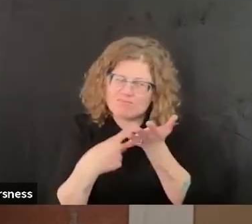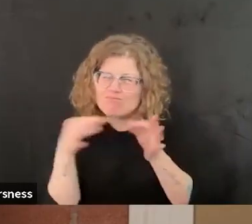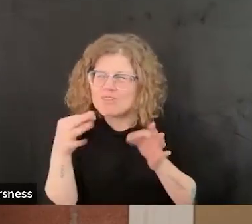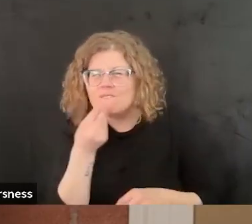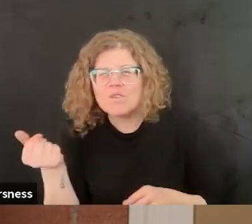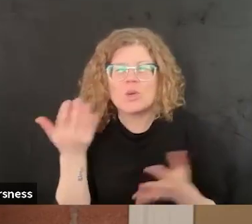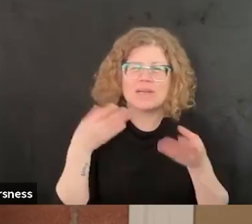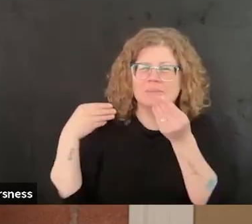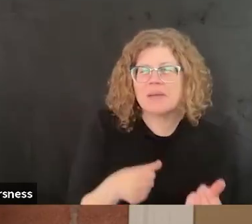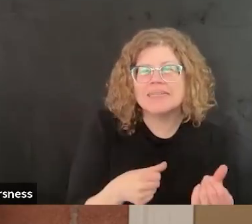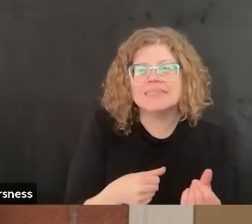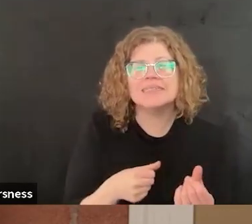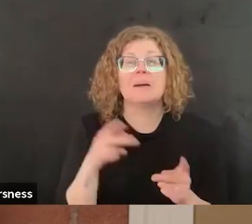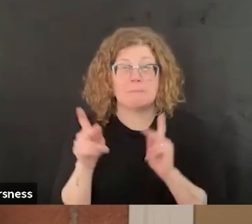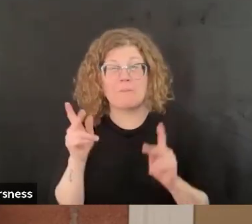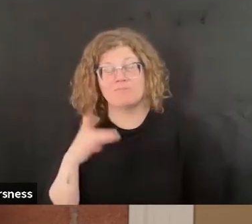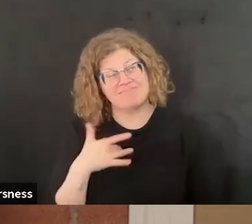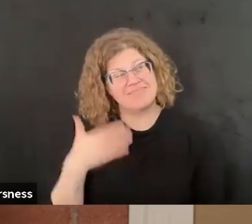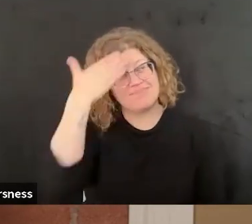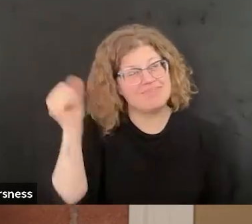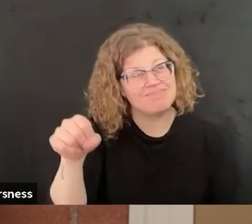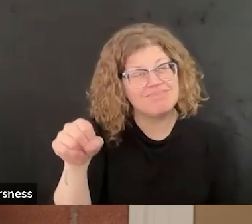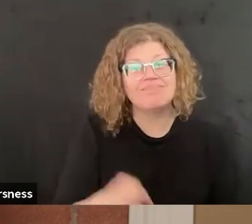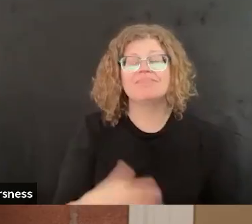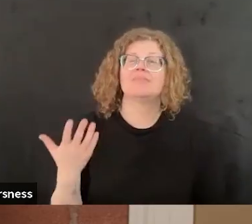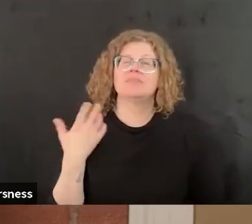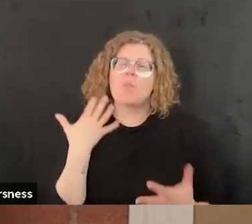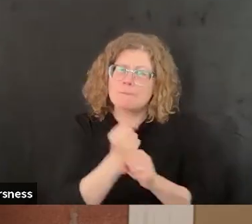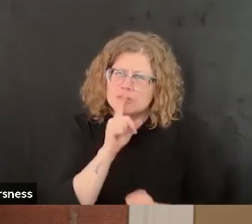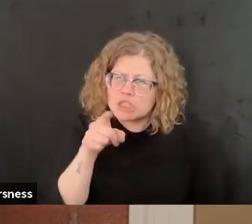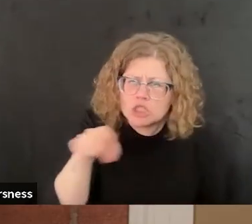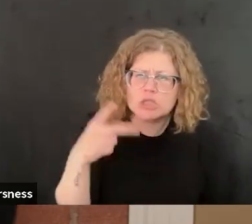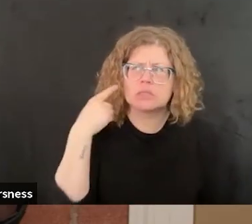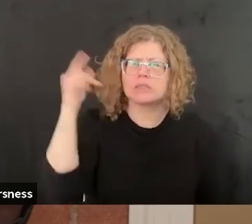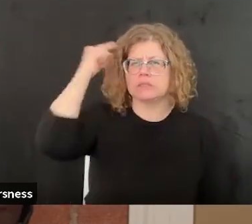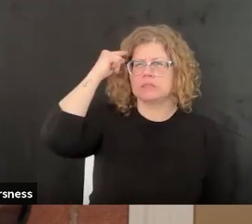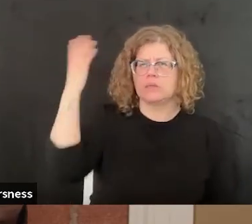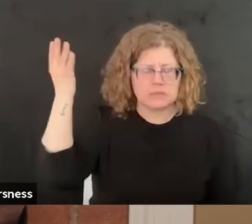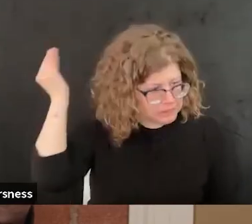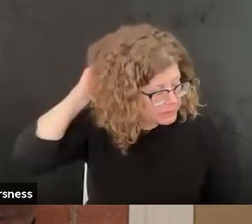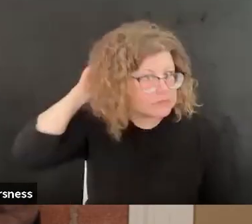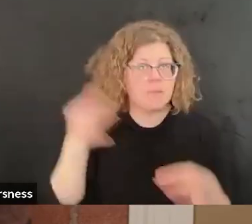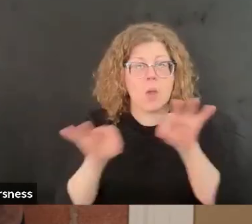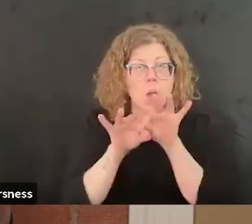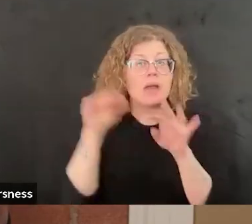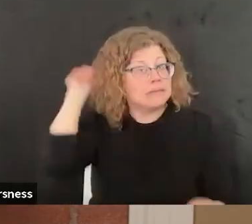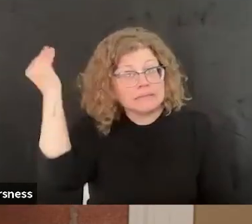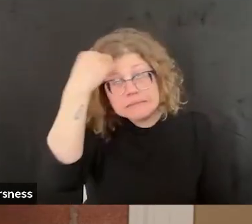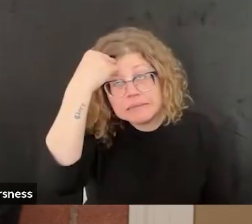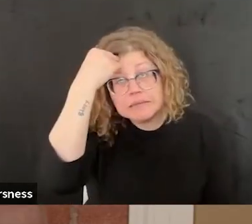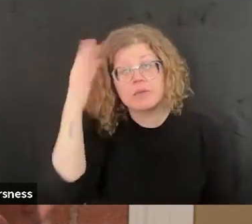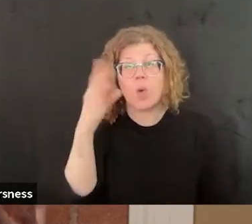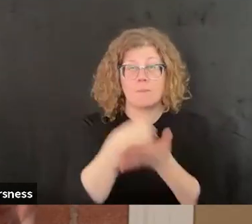There are quite a few expenses that often get forgotten, and we want to ensure that you have these in your mind up front when you're planning your